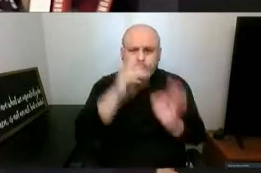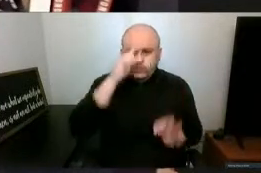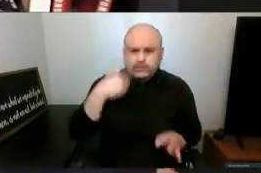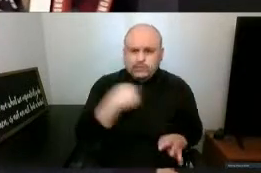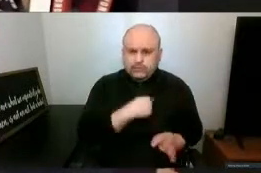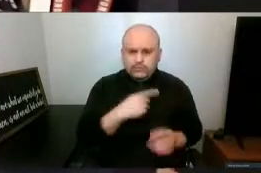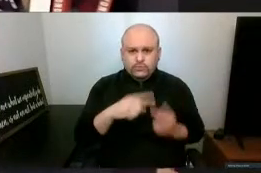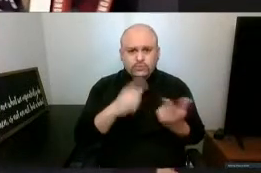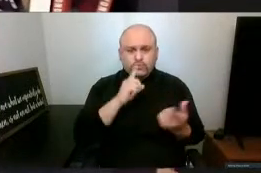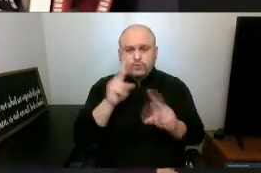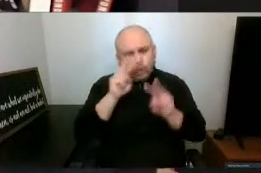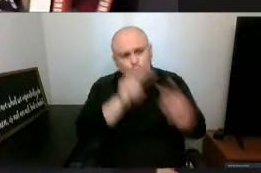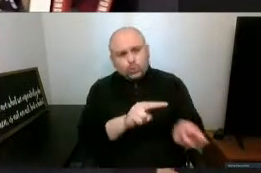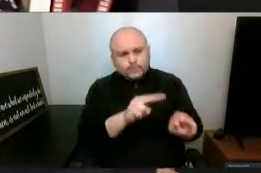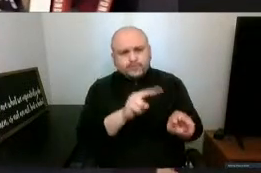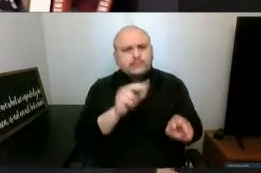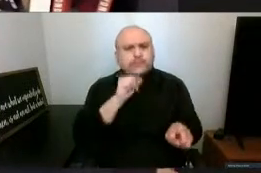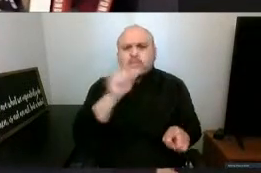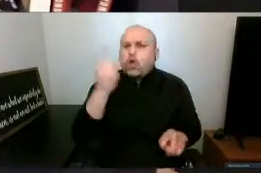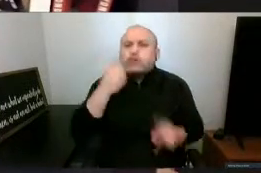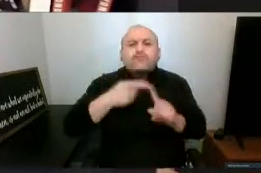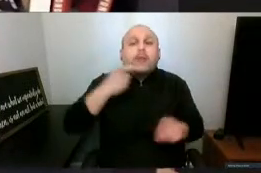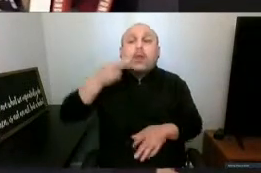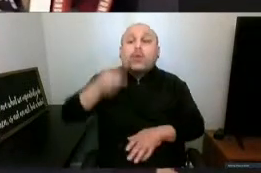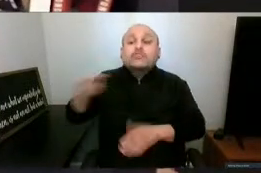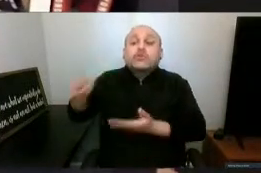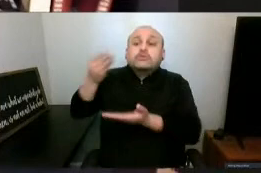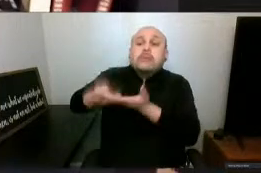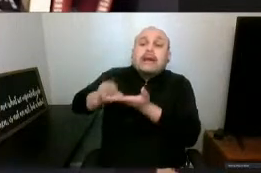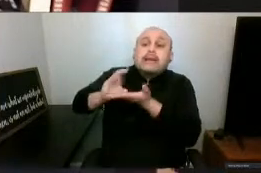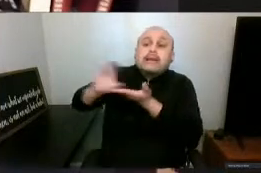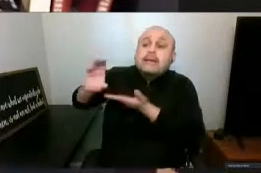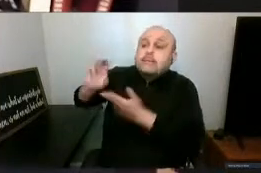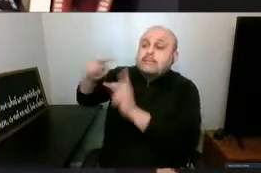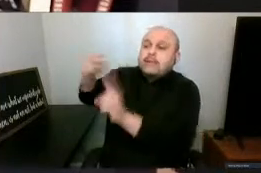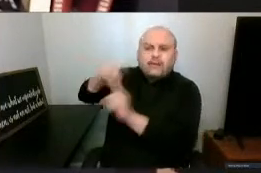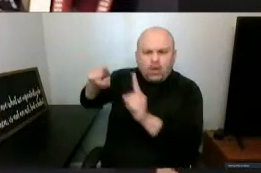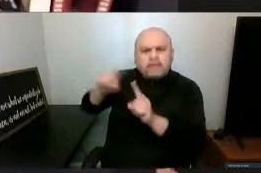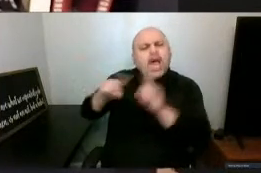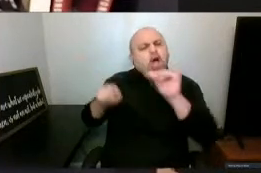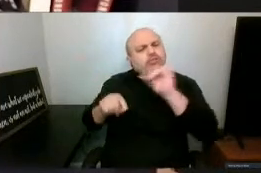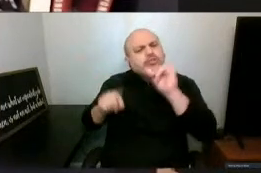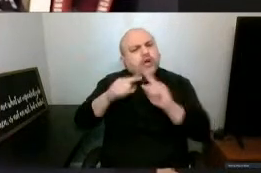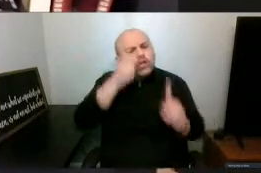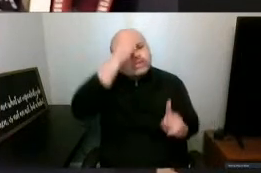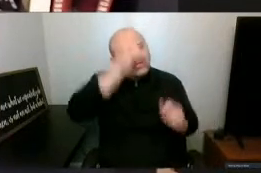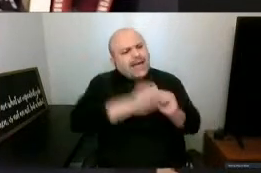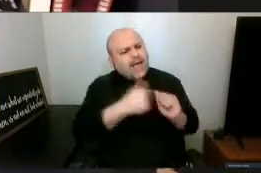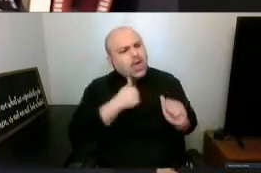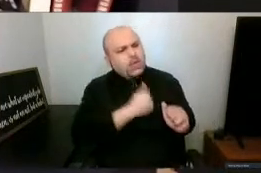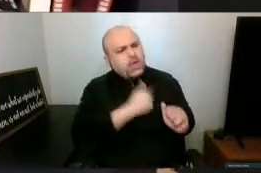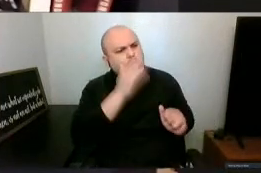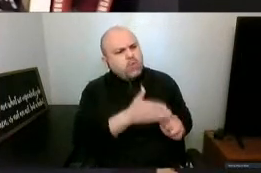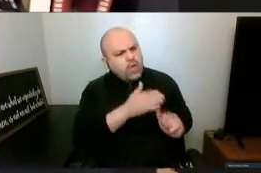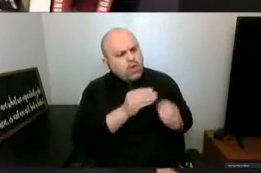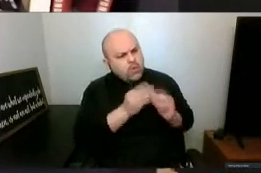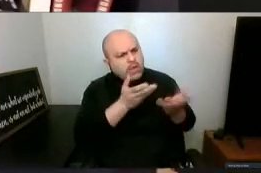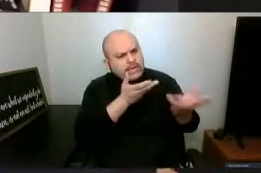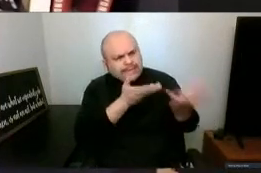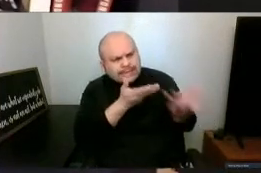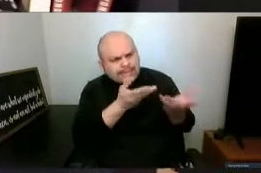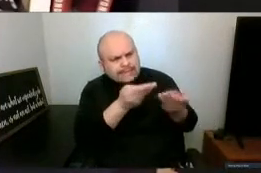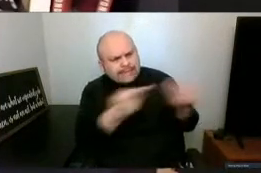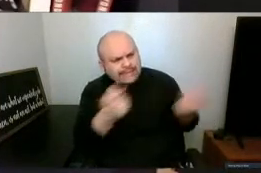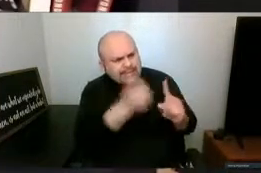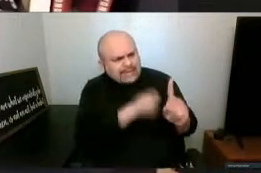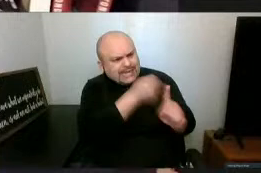this, not just from a research perspective, but also to understand how are we going to deal with the impact of this loss and this